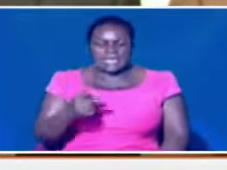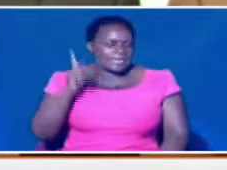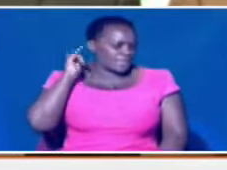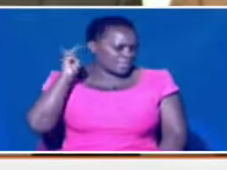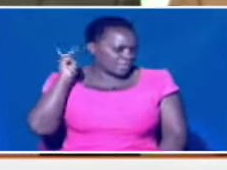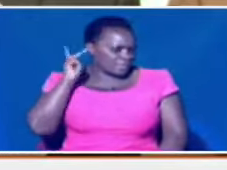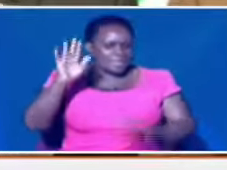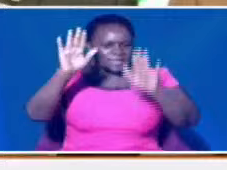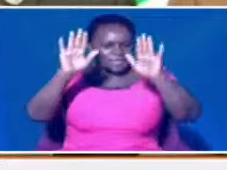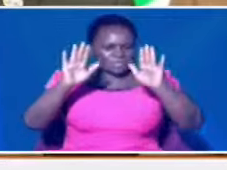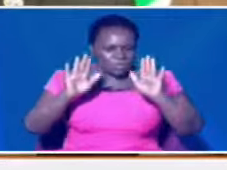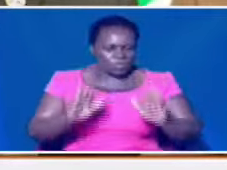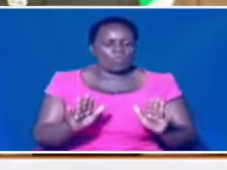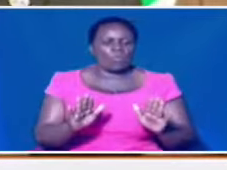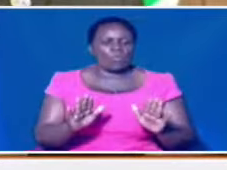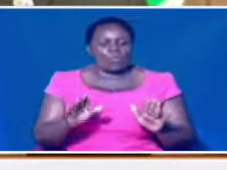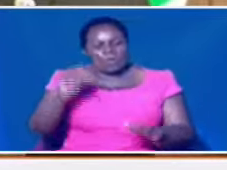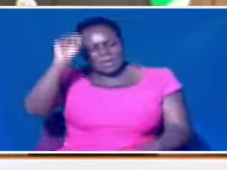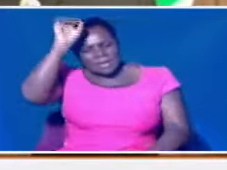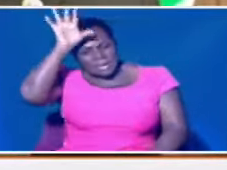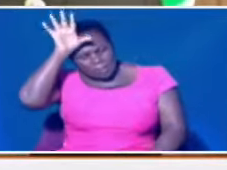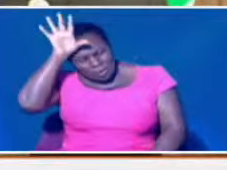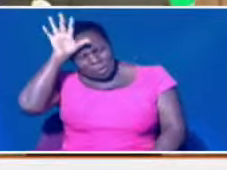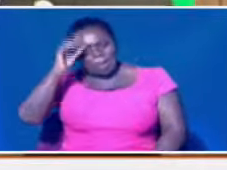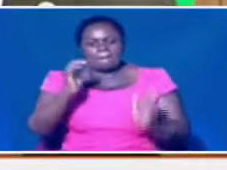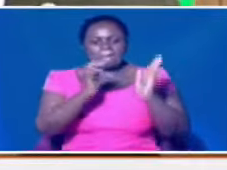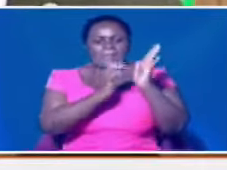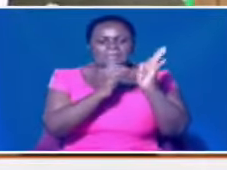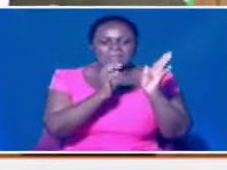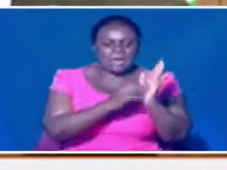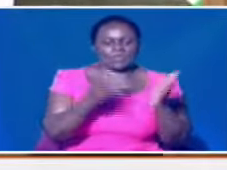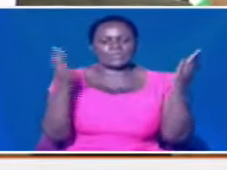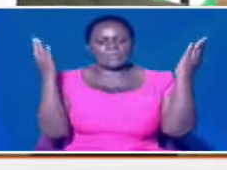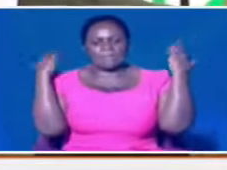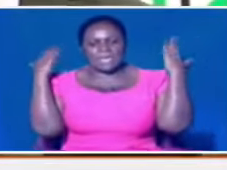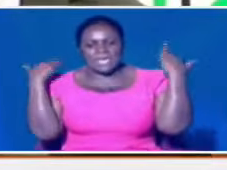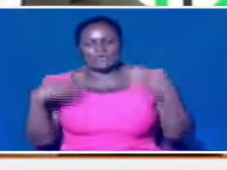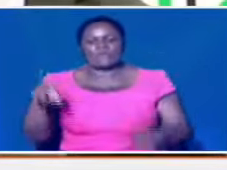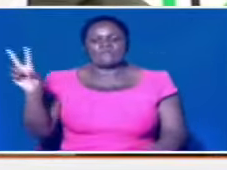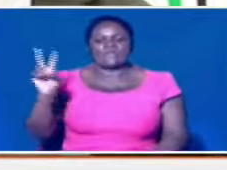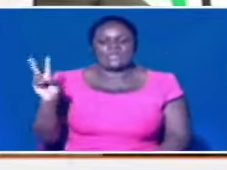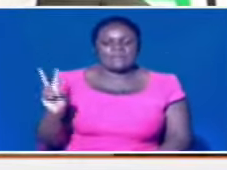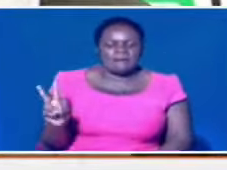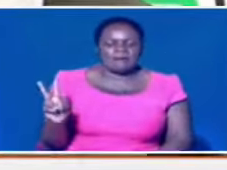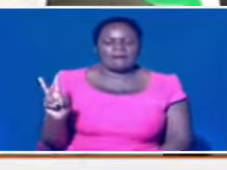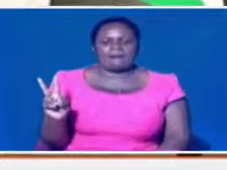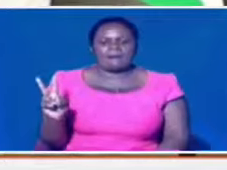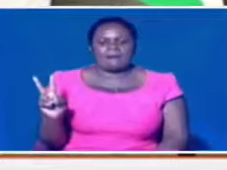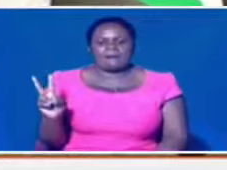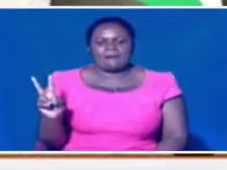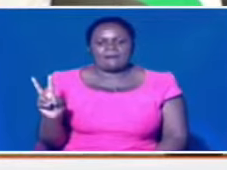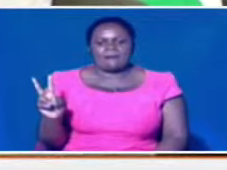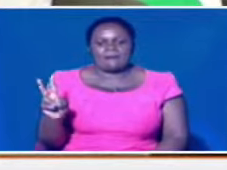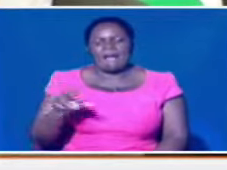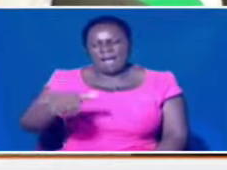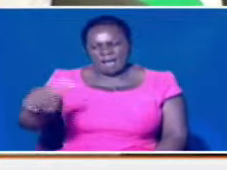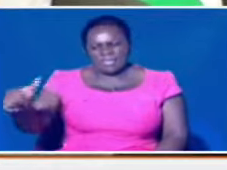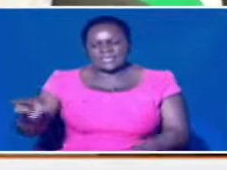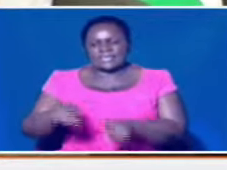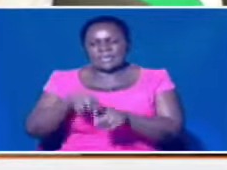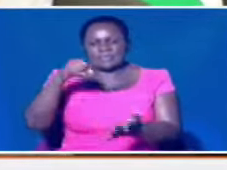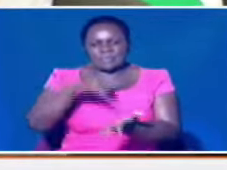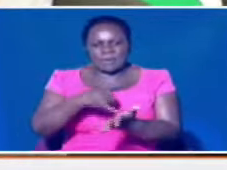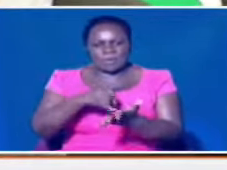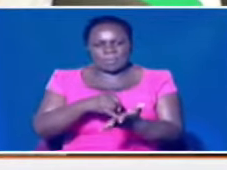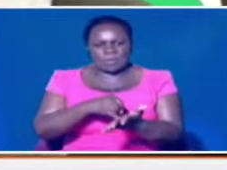Kisii, Kisumu, Kiambu, Machakos, Meru, Vihiga, among others, who have